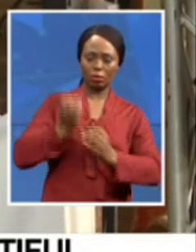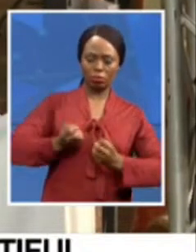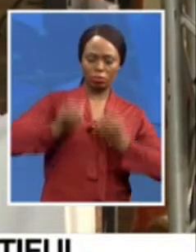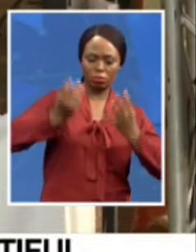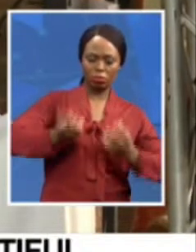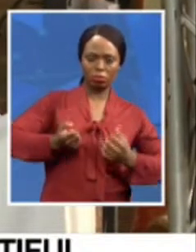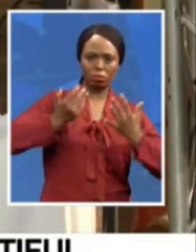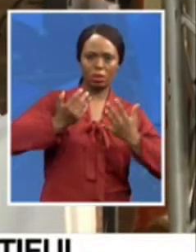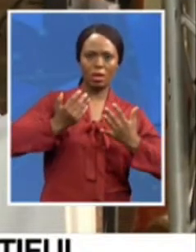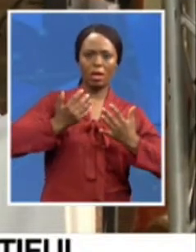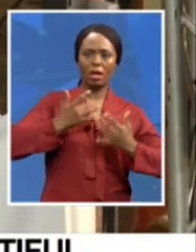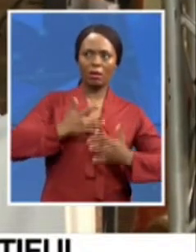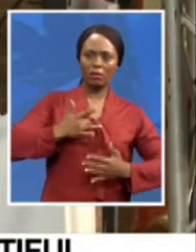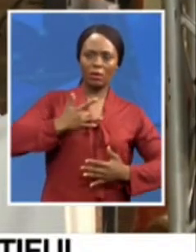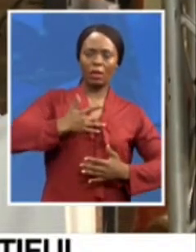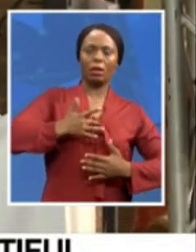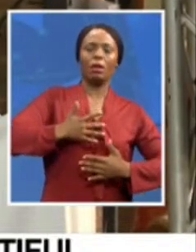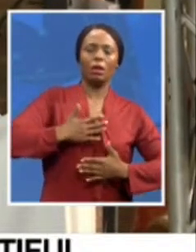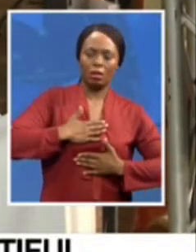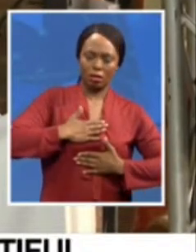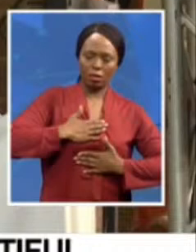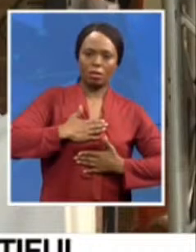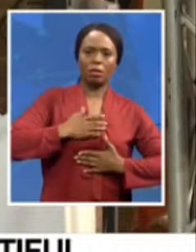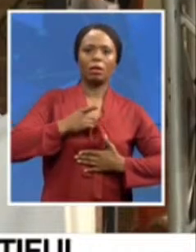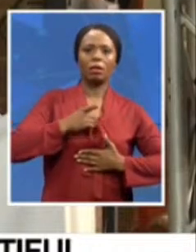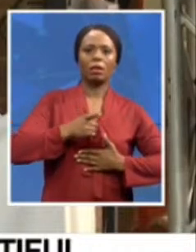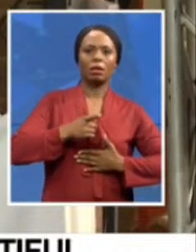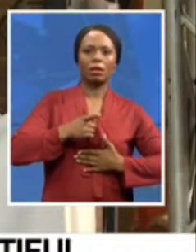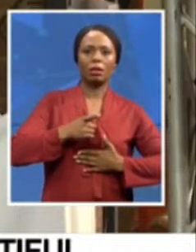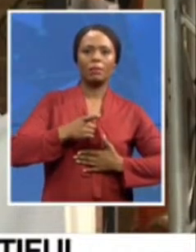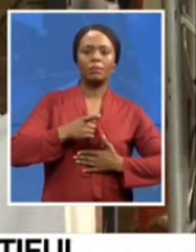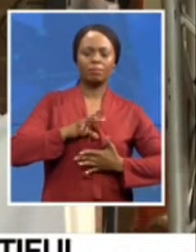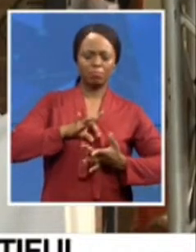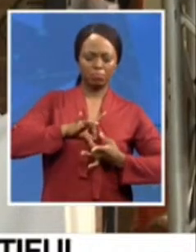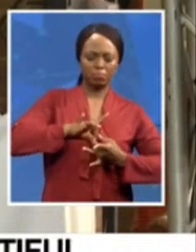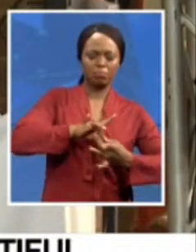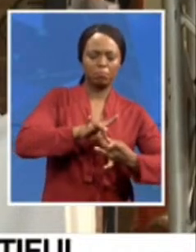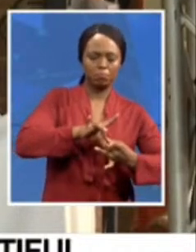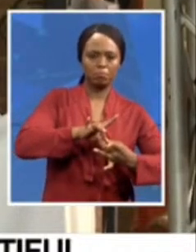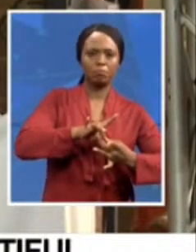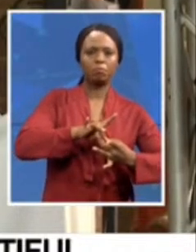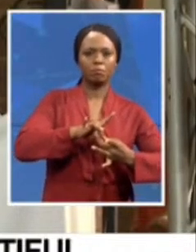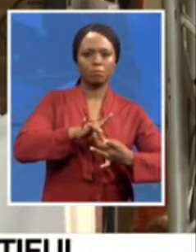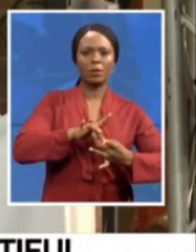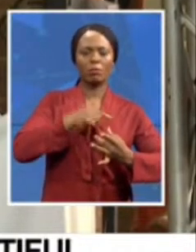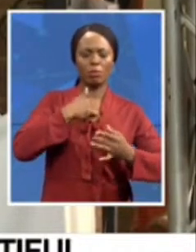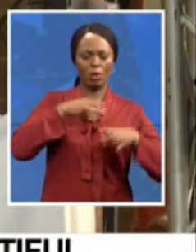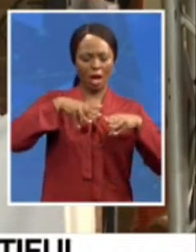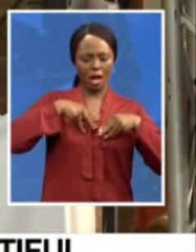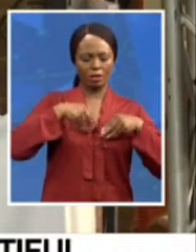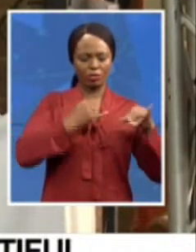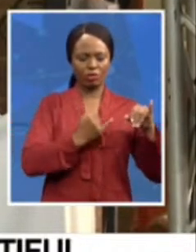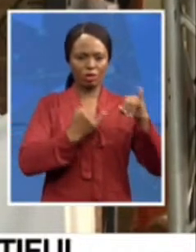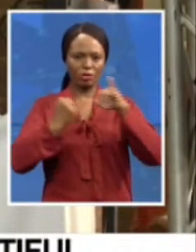Considering that, I'll accept her final invitation graciously.